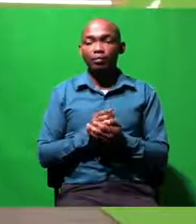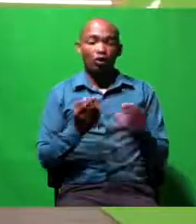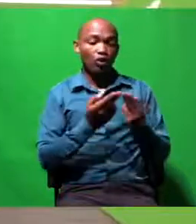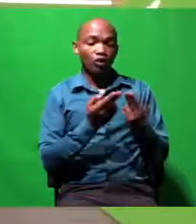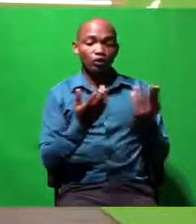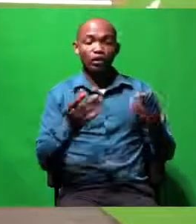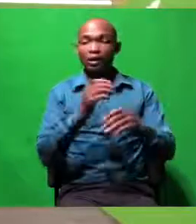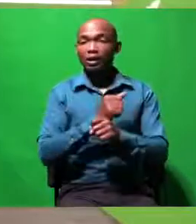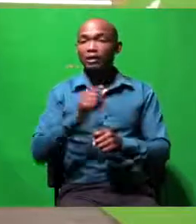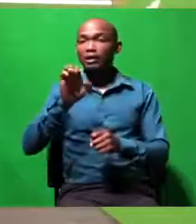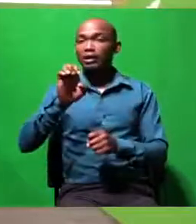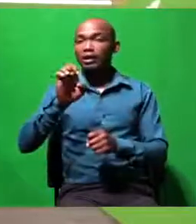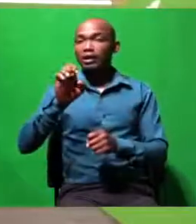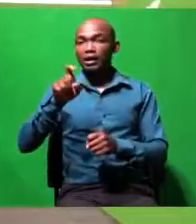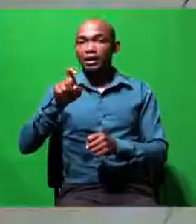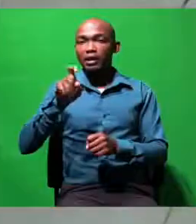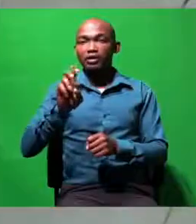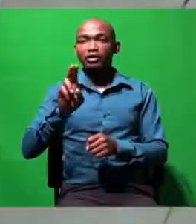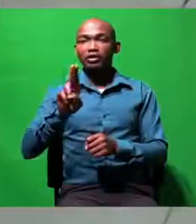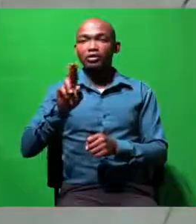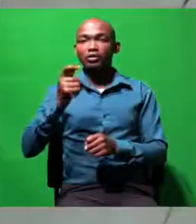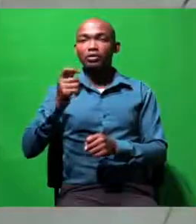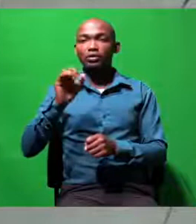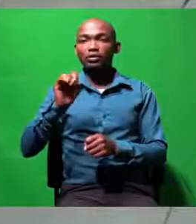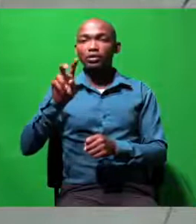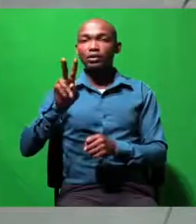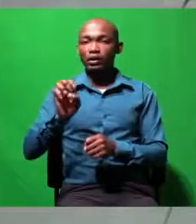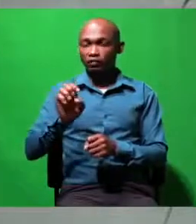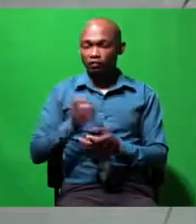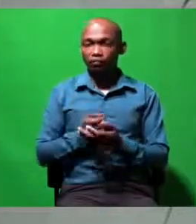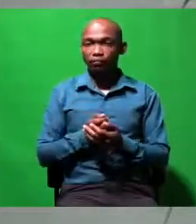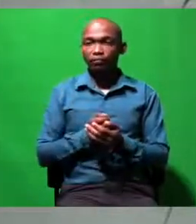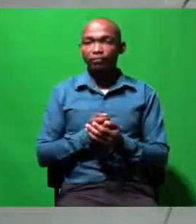executives. Executives is also another organ of government.